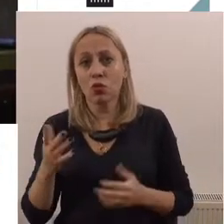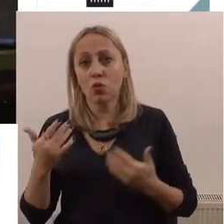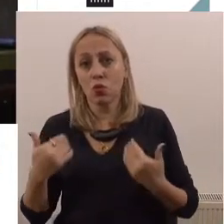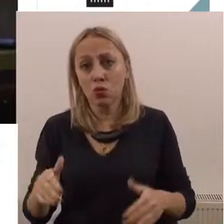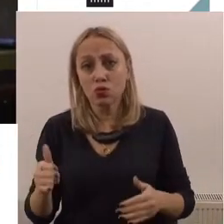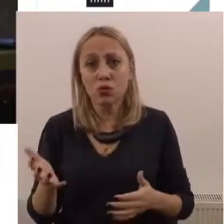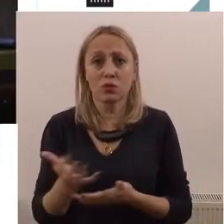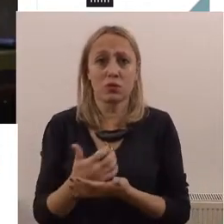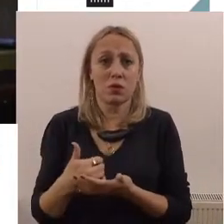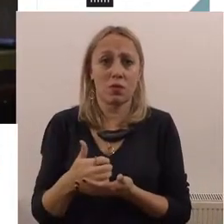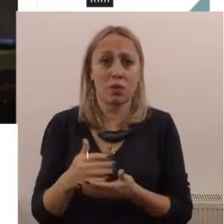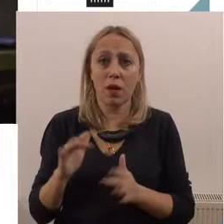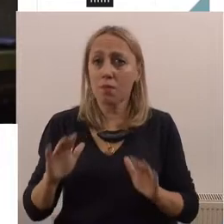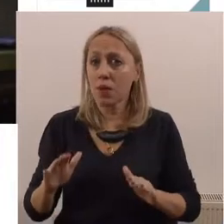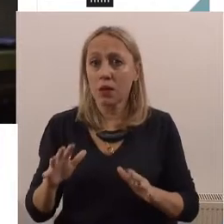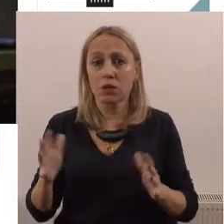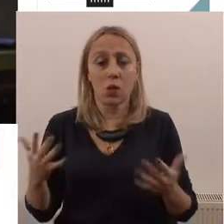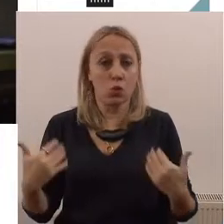away from the table.